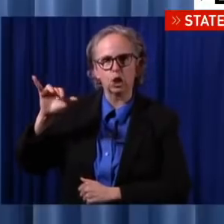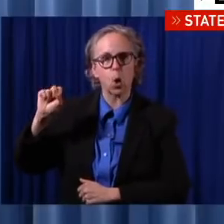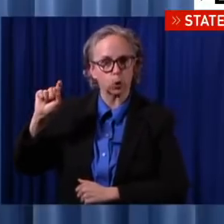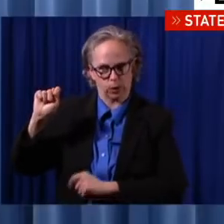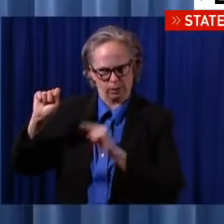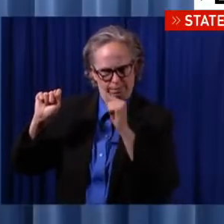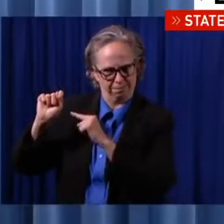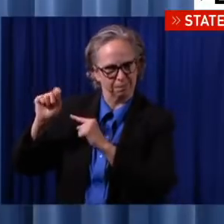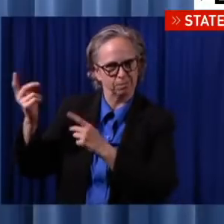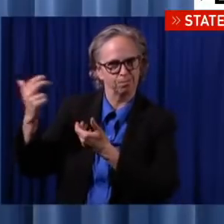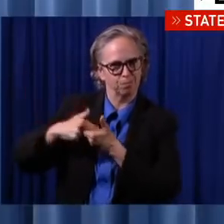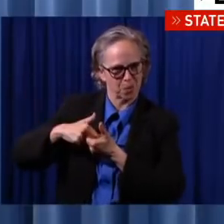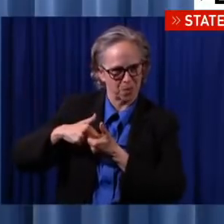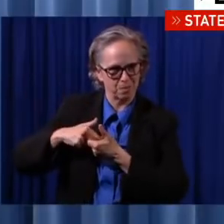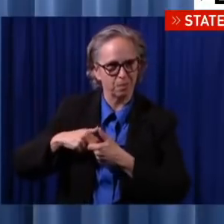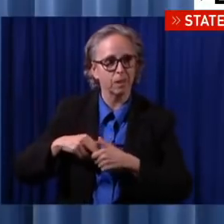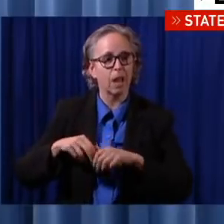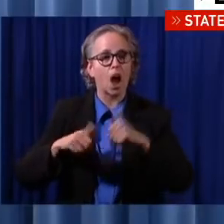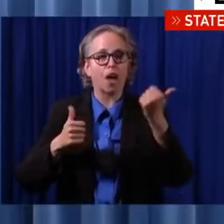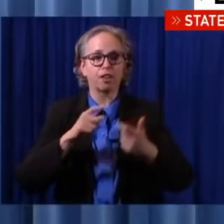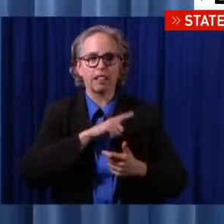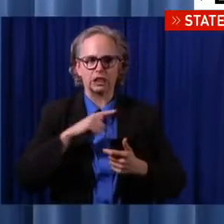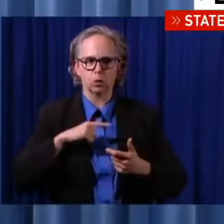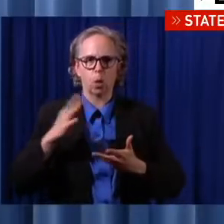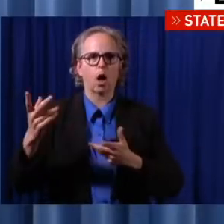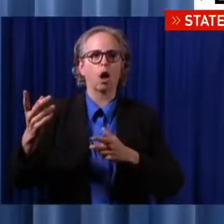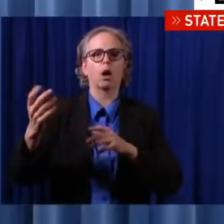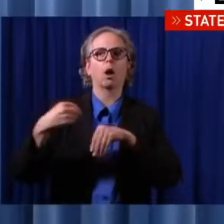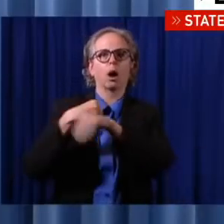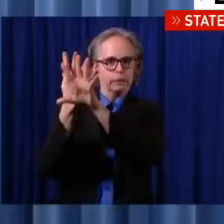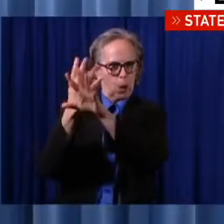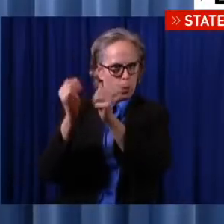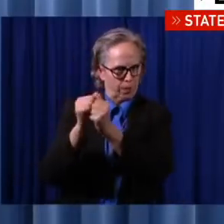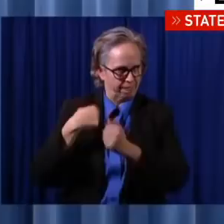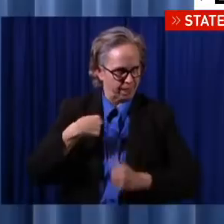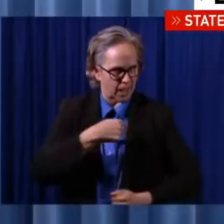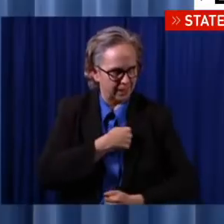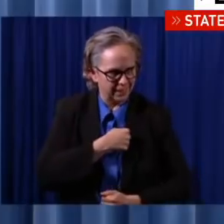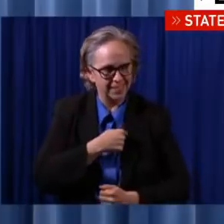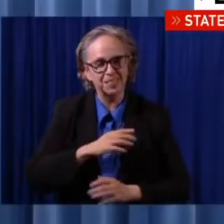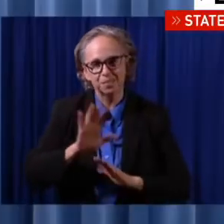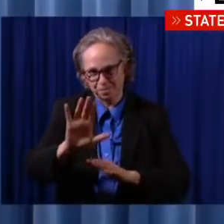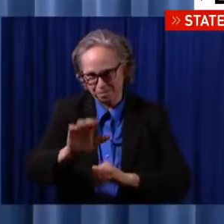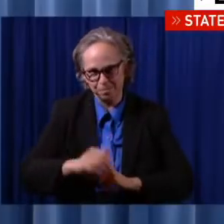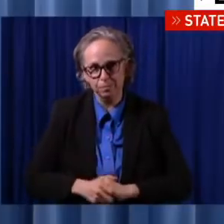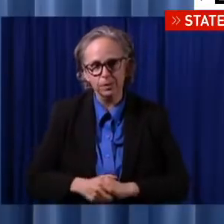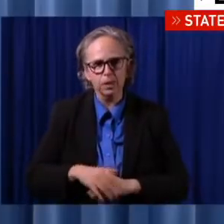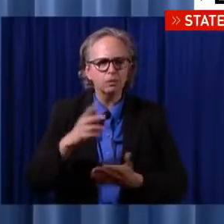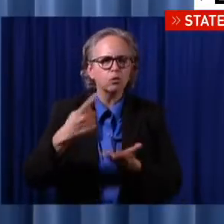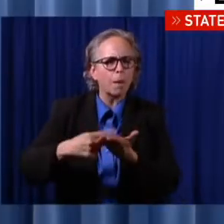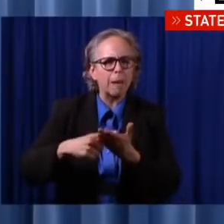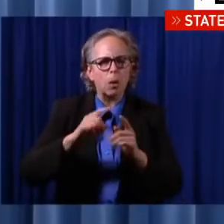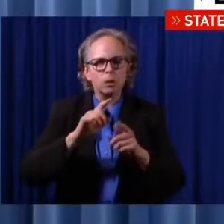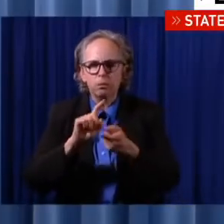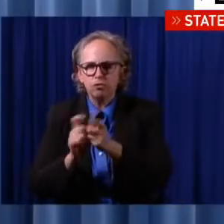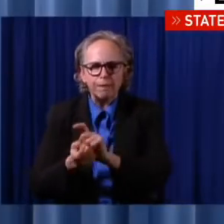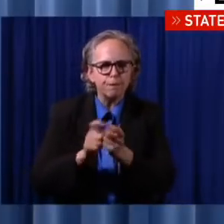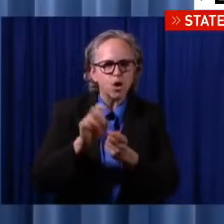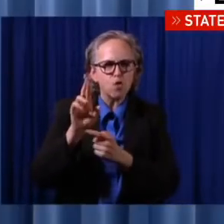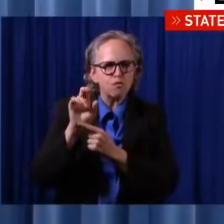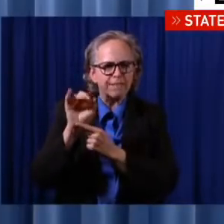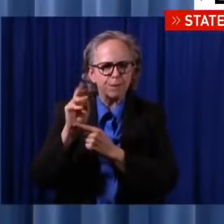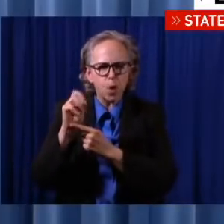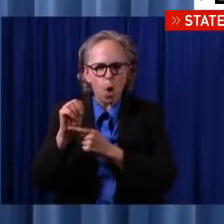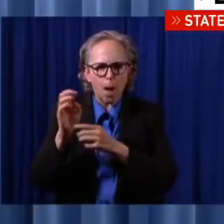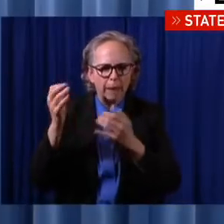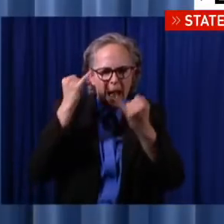our legislators Skyped in, and we will talk about some reforms and ideas that we all have in